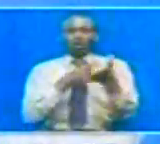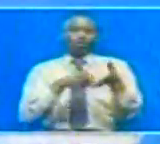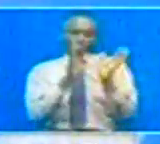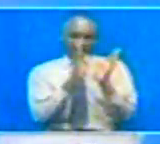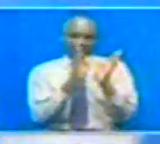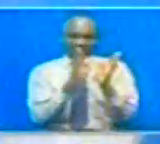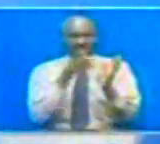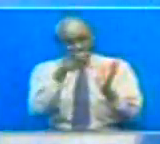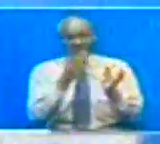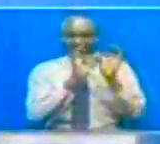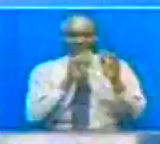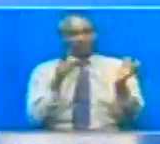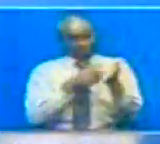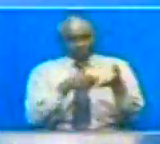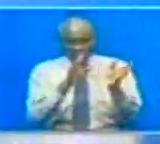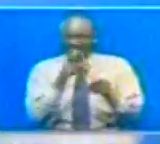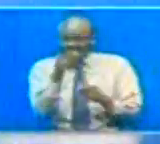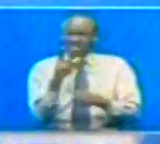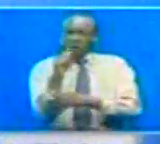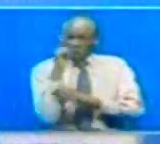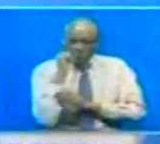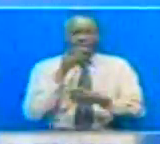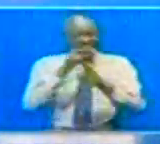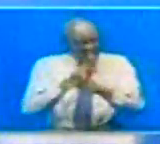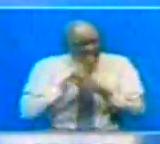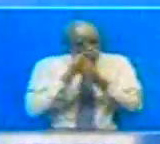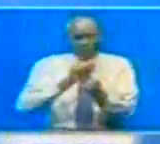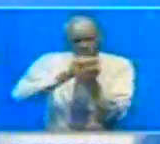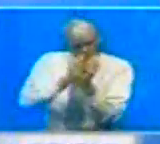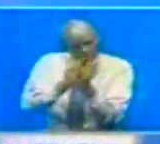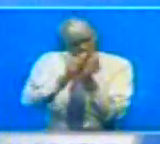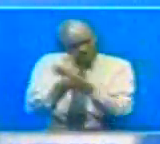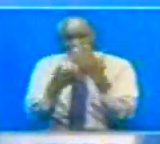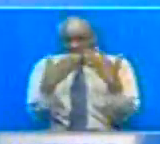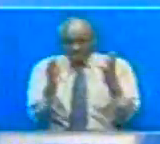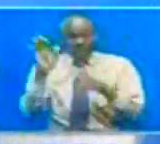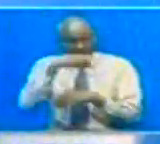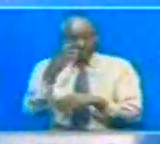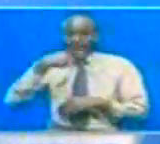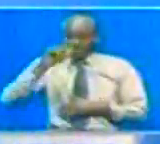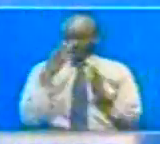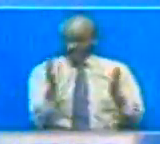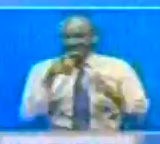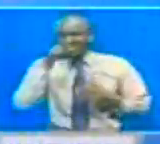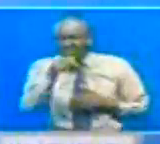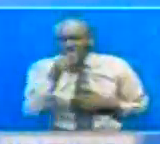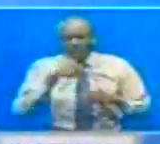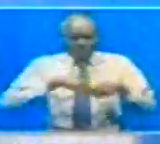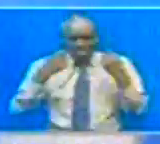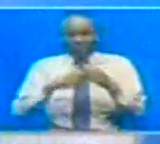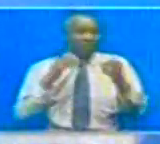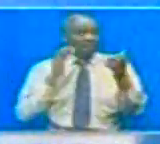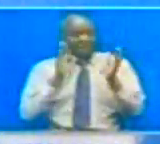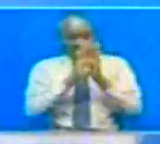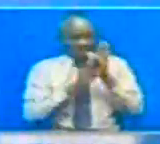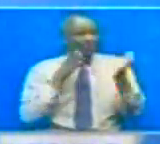The legislators maintain that the law was carefully amended before being approved by Parliament and that it does not infringe on the Bill of Rights.